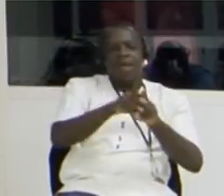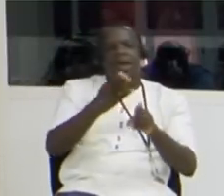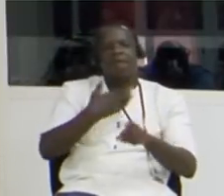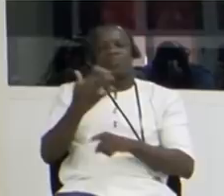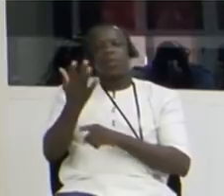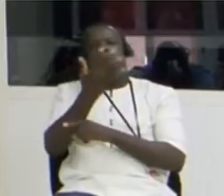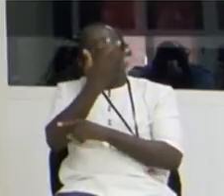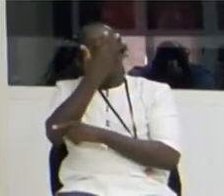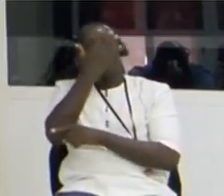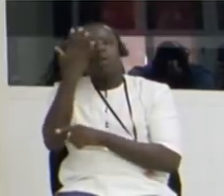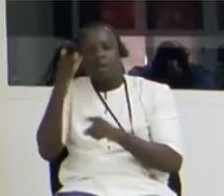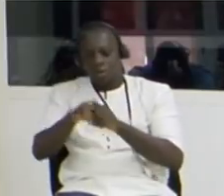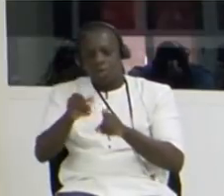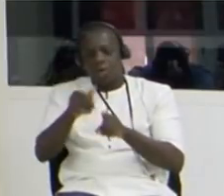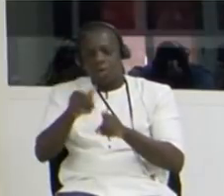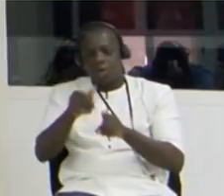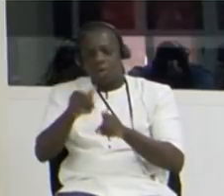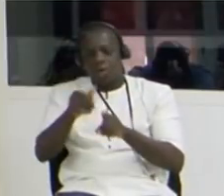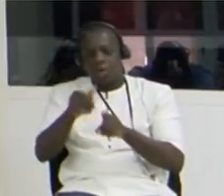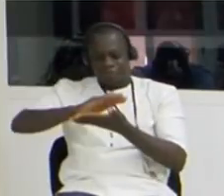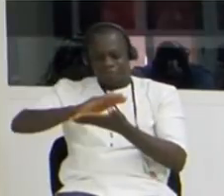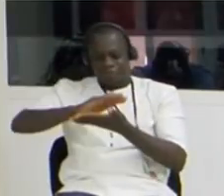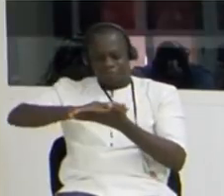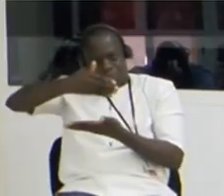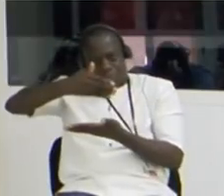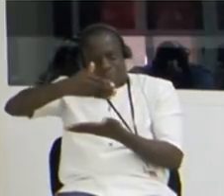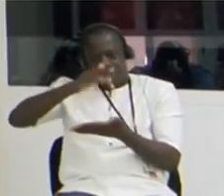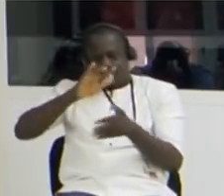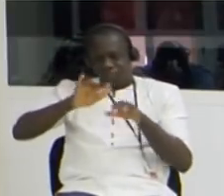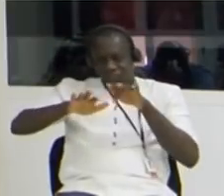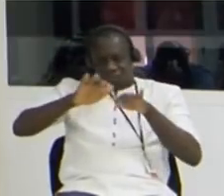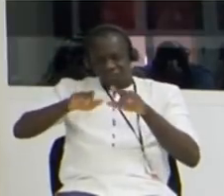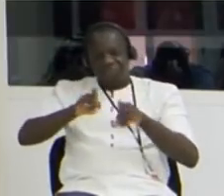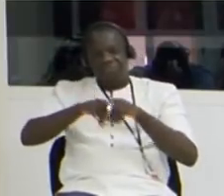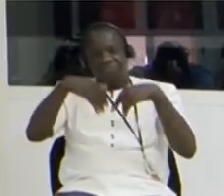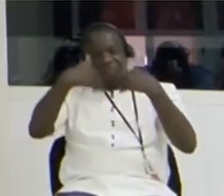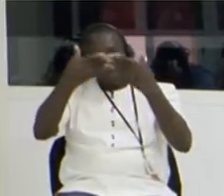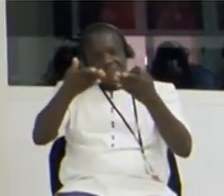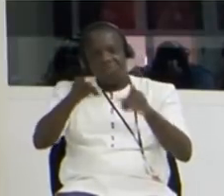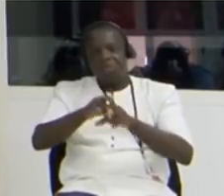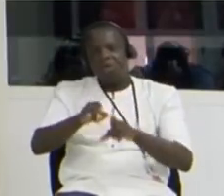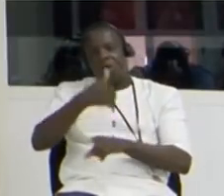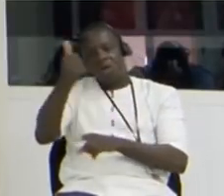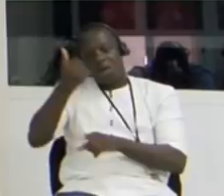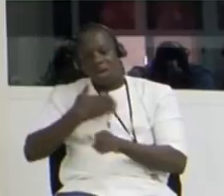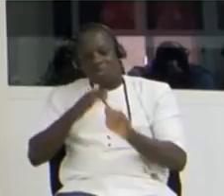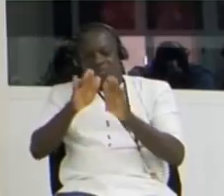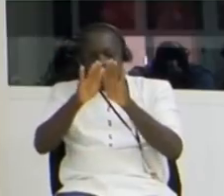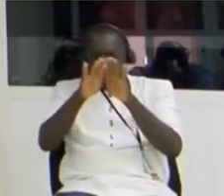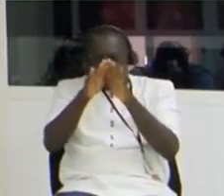Some will have laptops. It depends on the position. Some will have books,